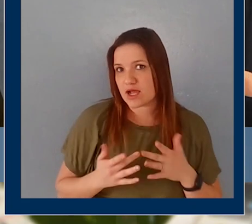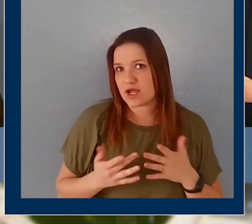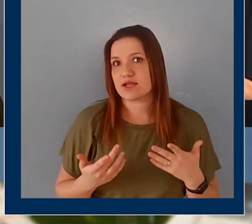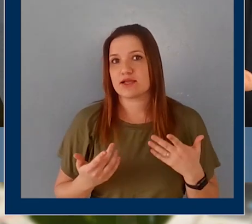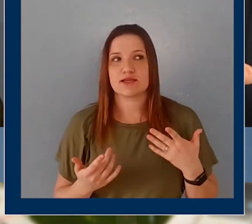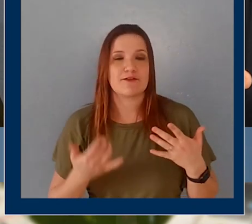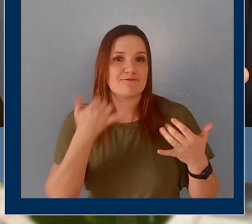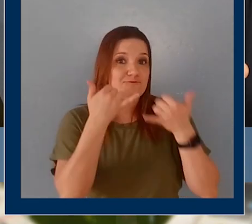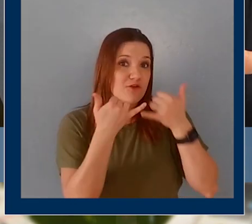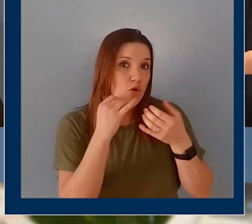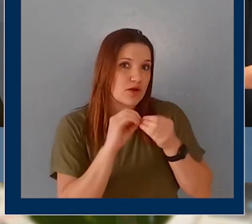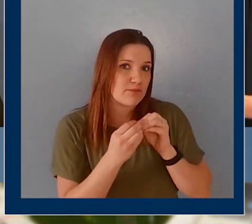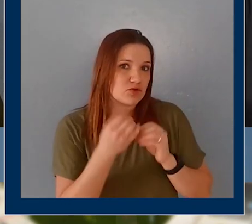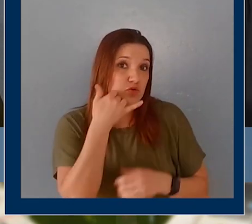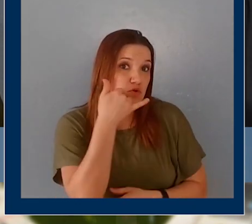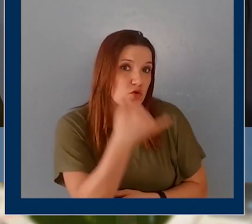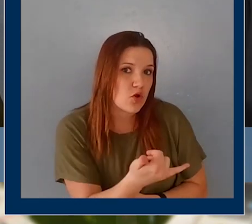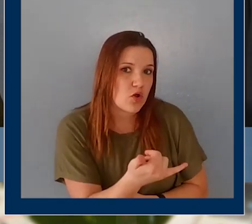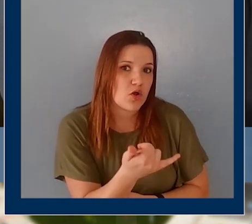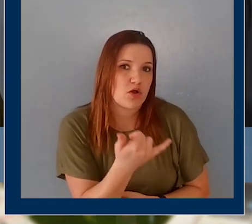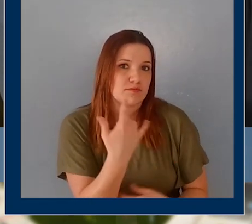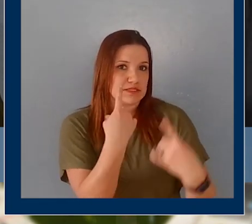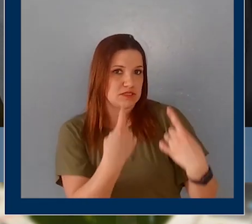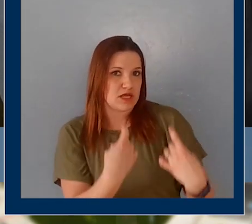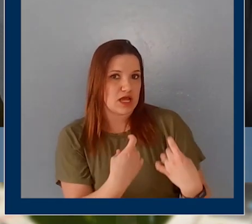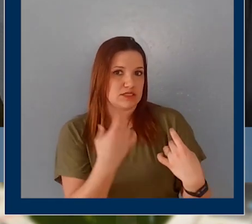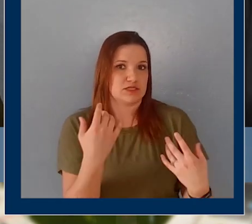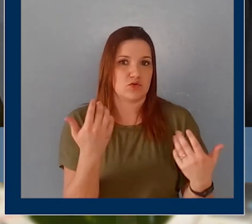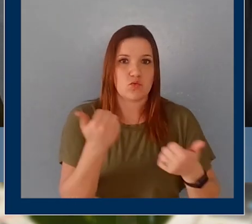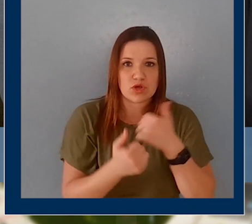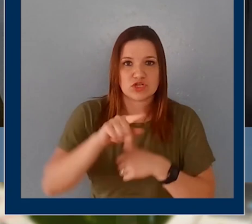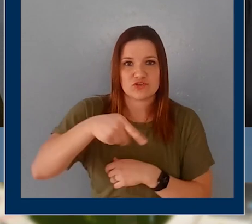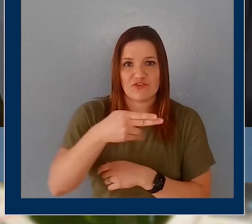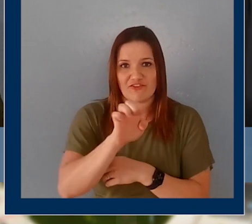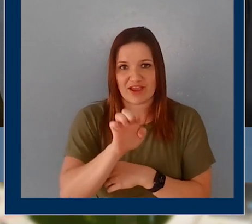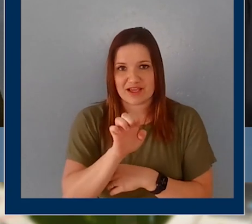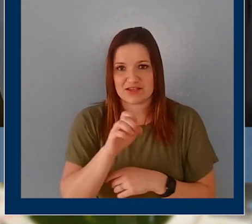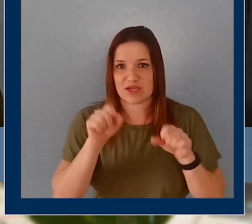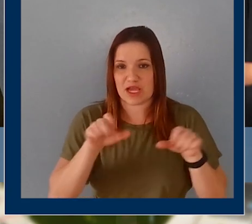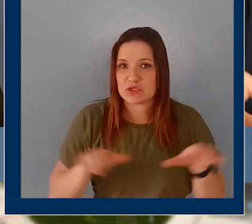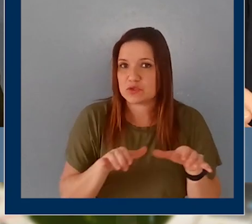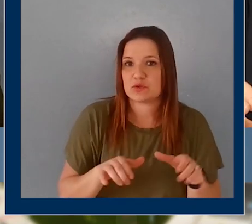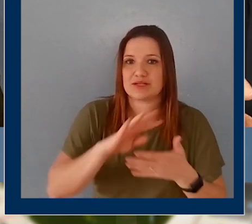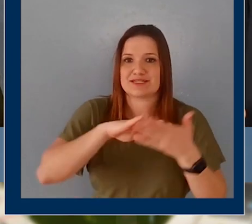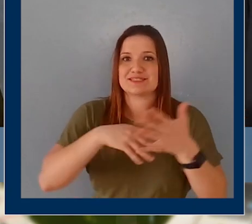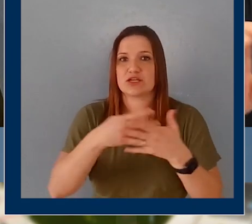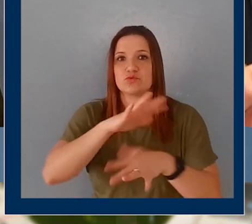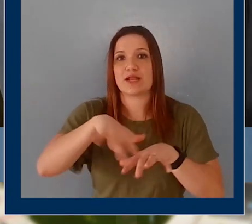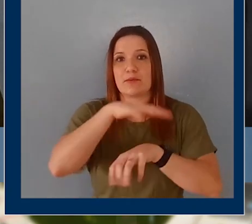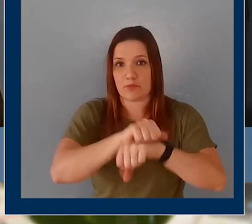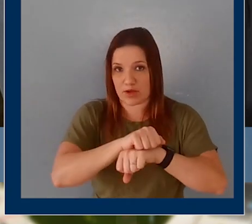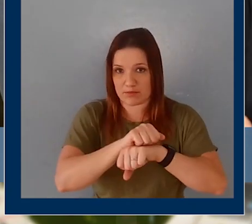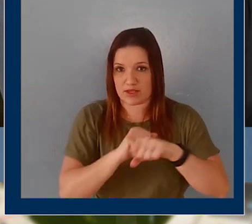It talks about their new online scheduling system or phone number to call and be screened to